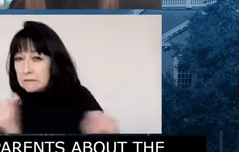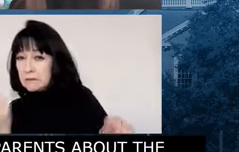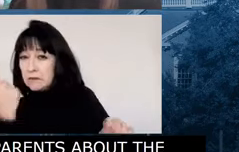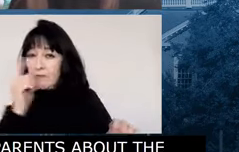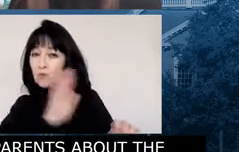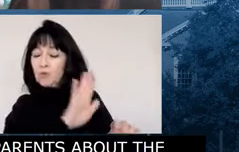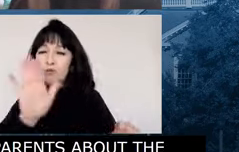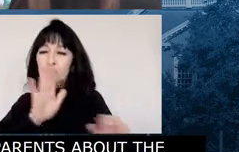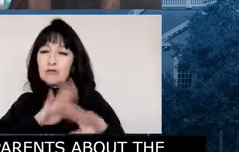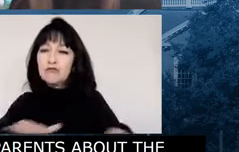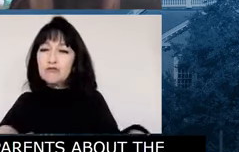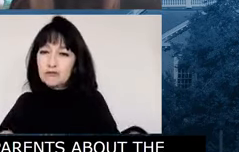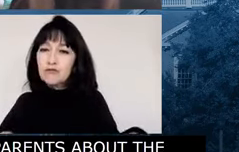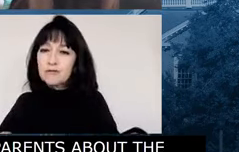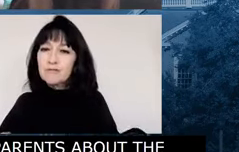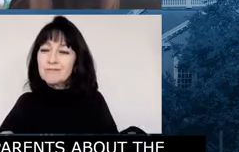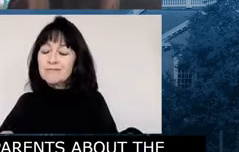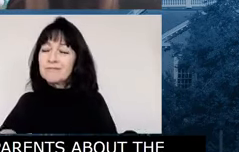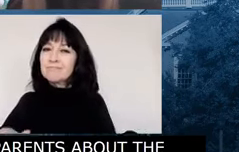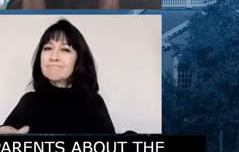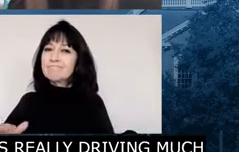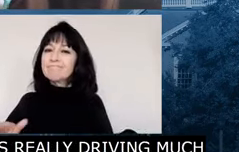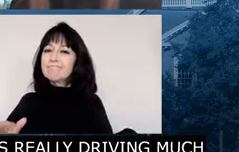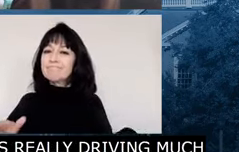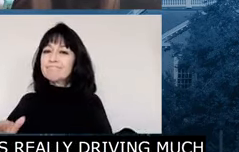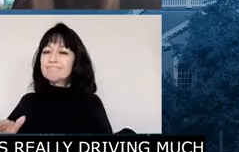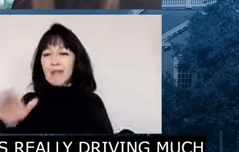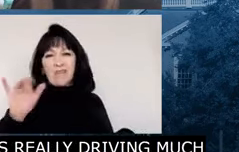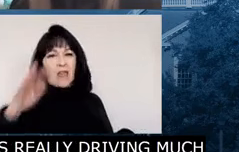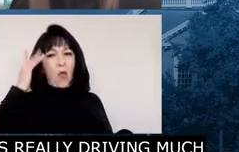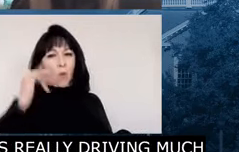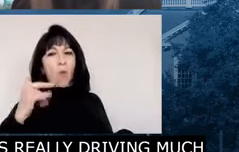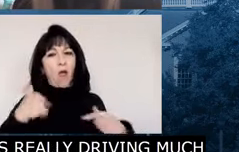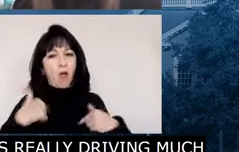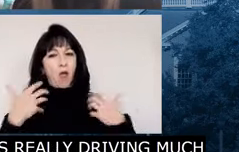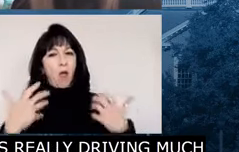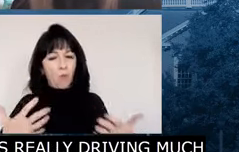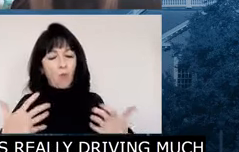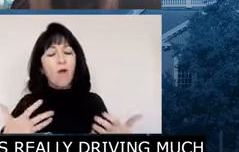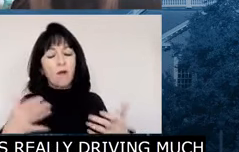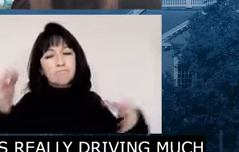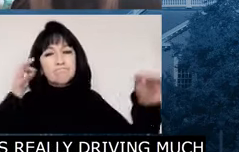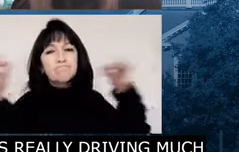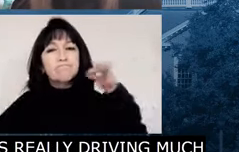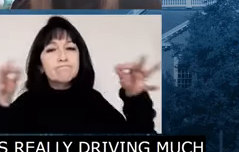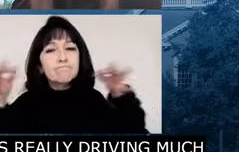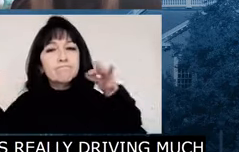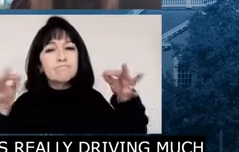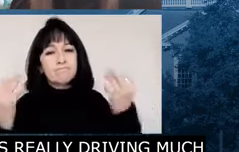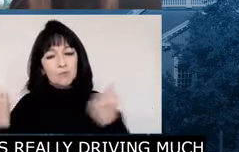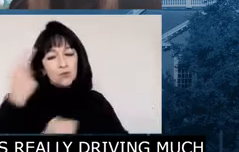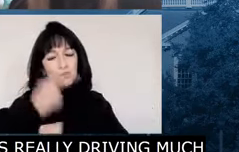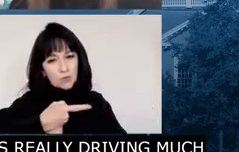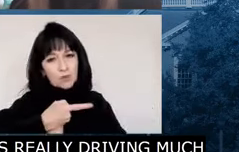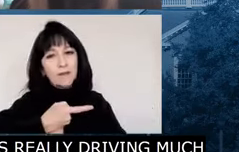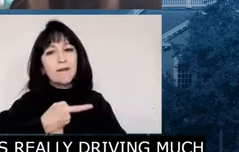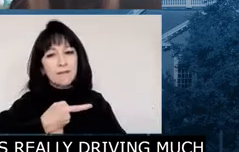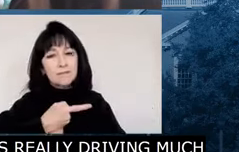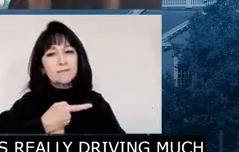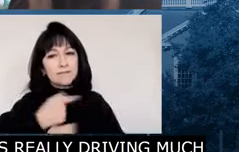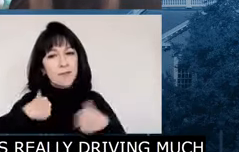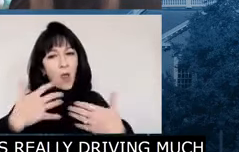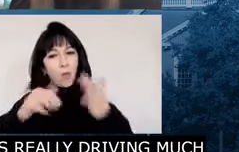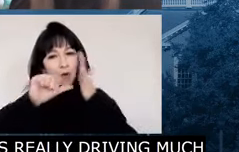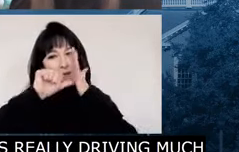of my desire to talk about it today. We know these vaccines are